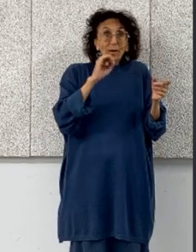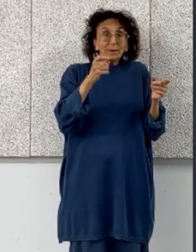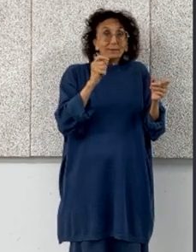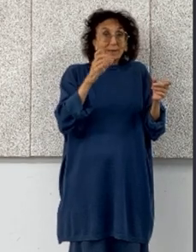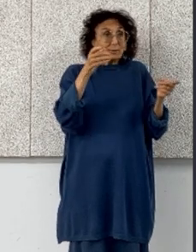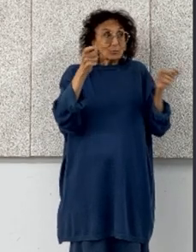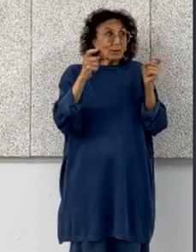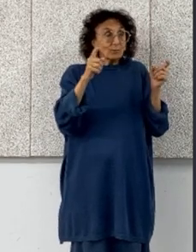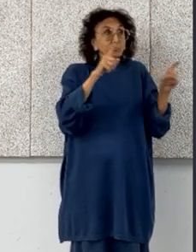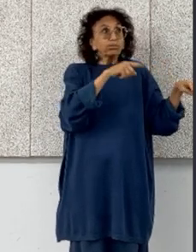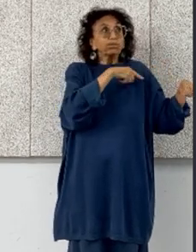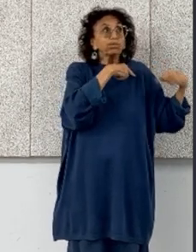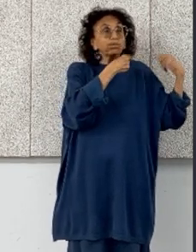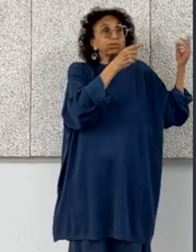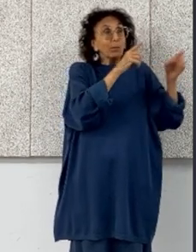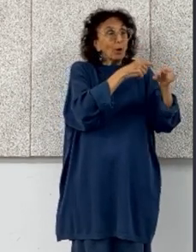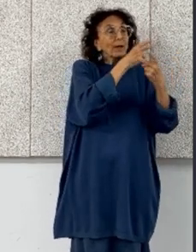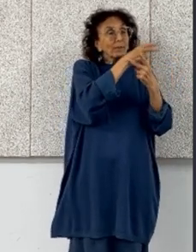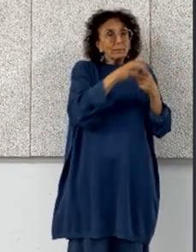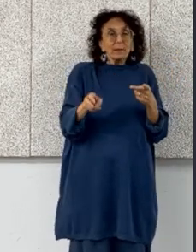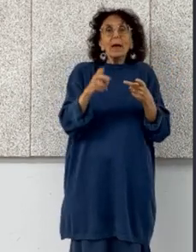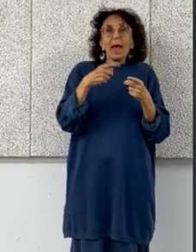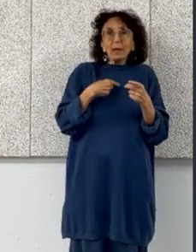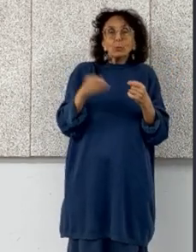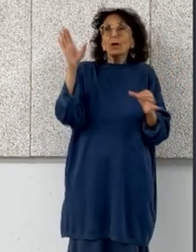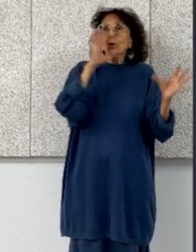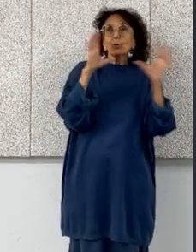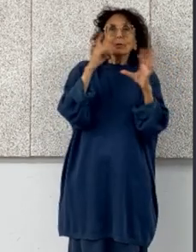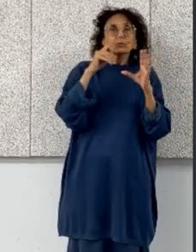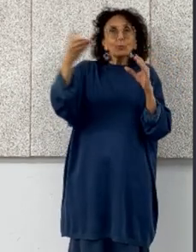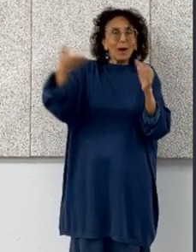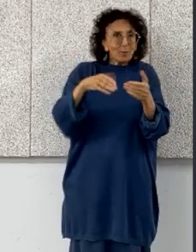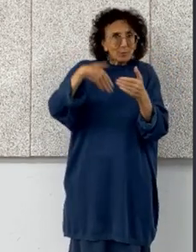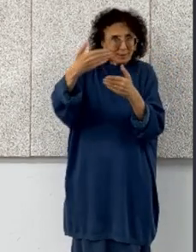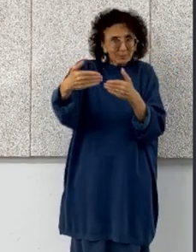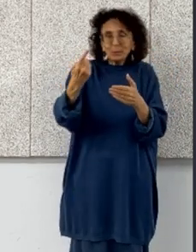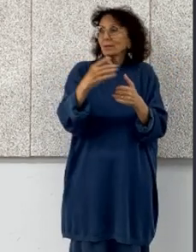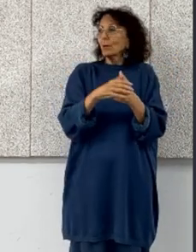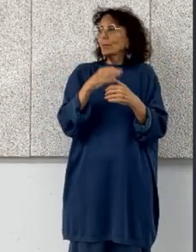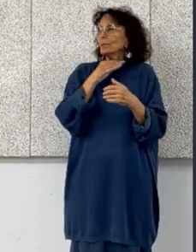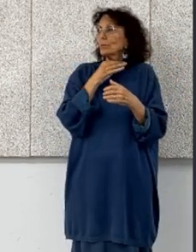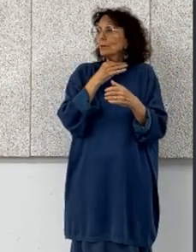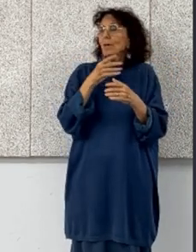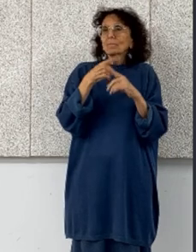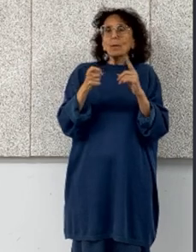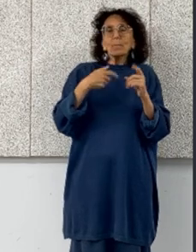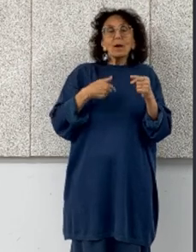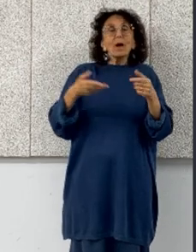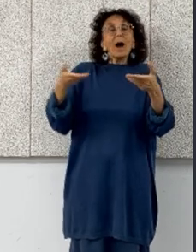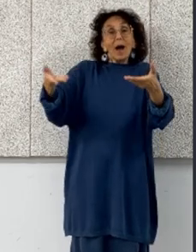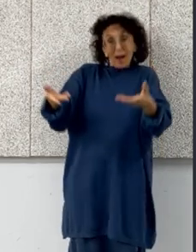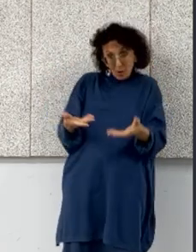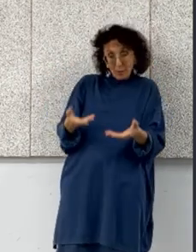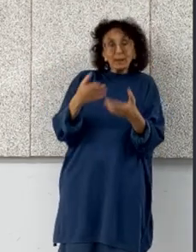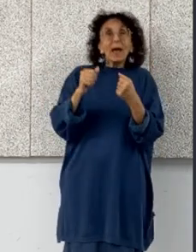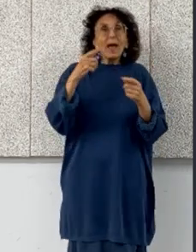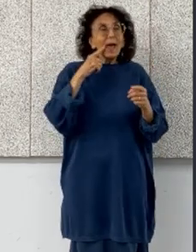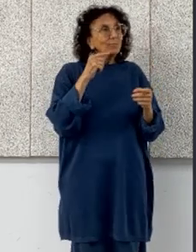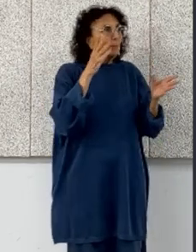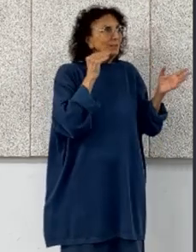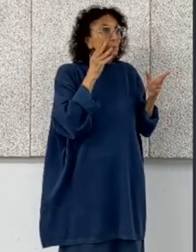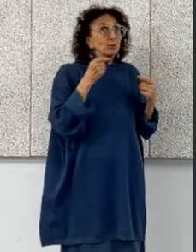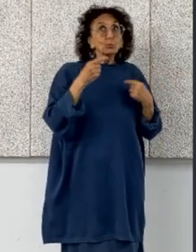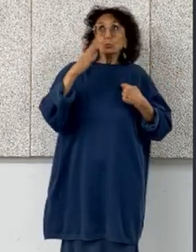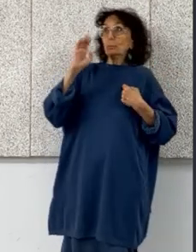and going through a hiring process. I'm very curious from both the side that was hiring and the side that was hired, are